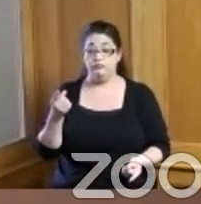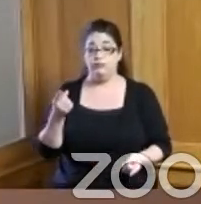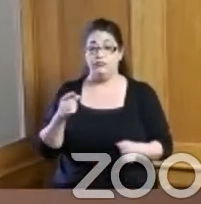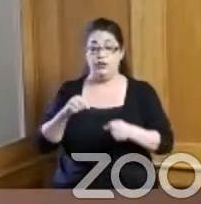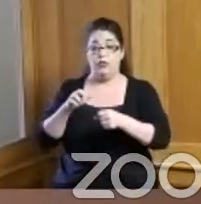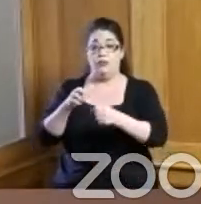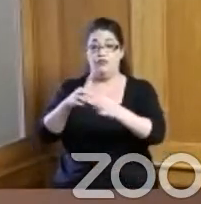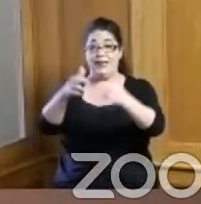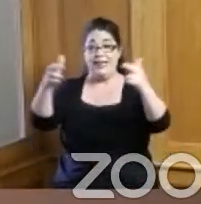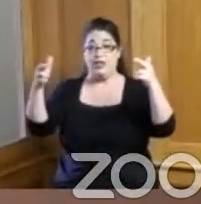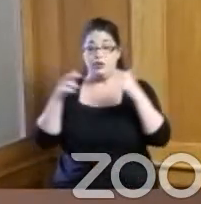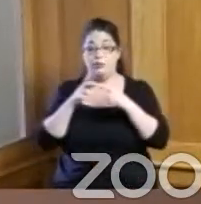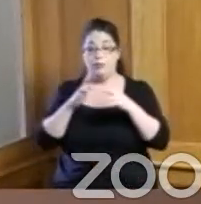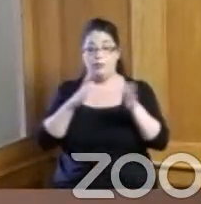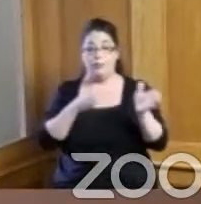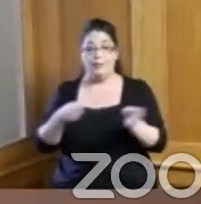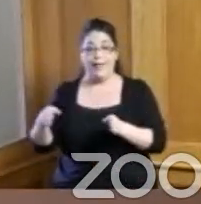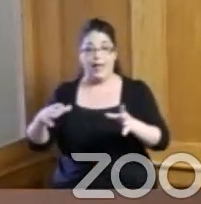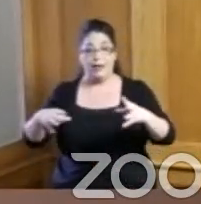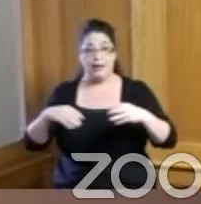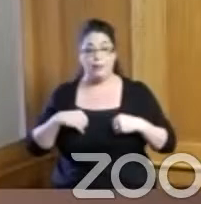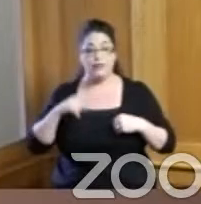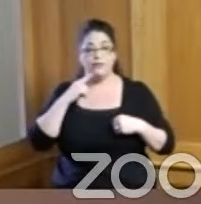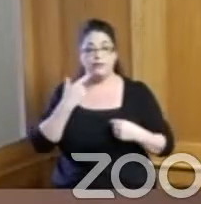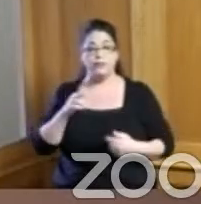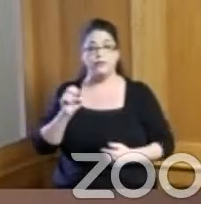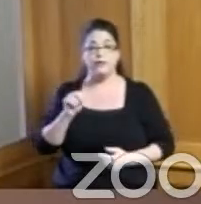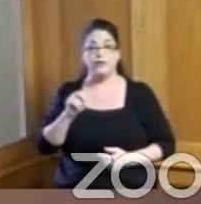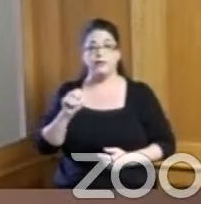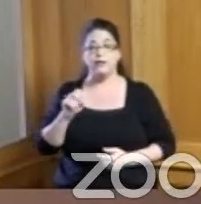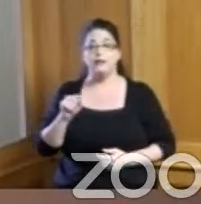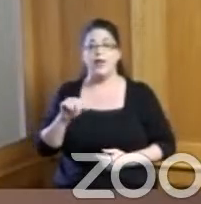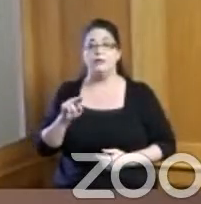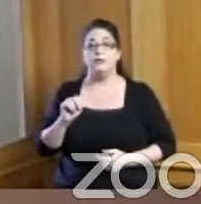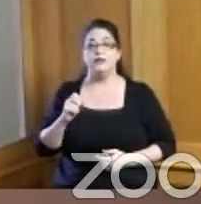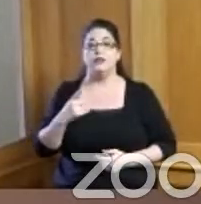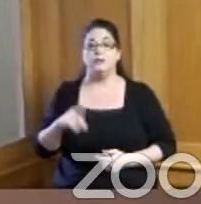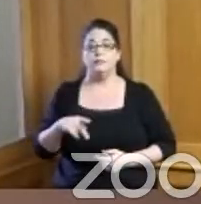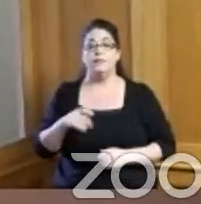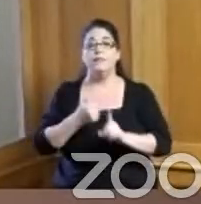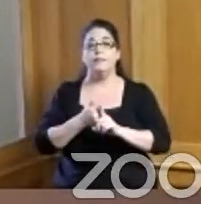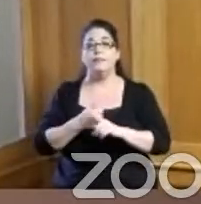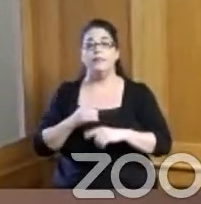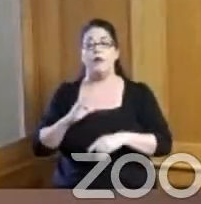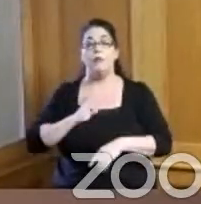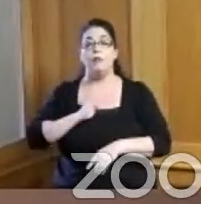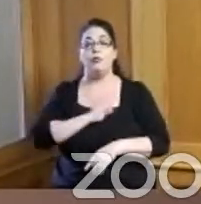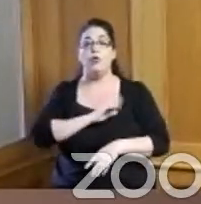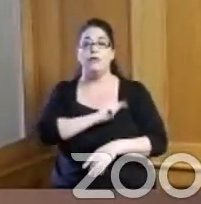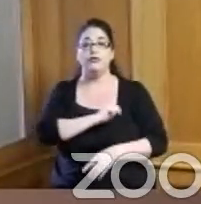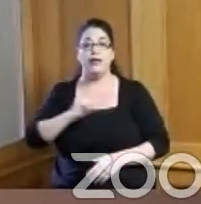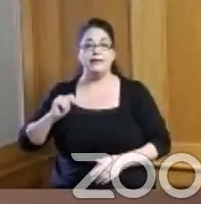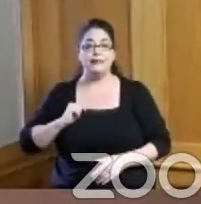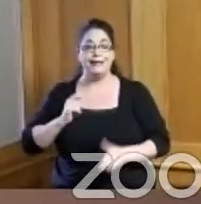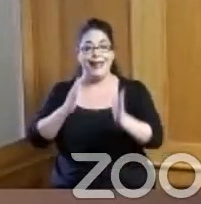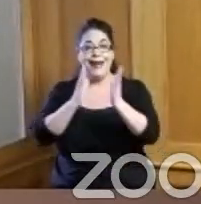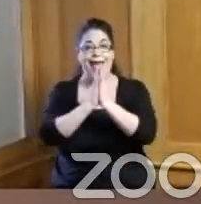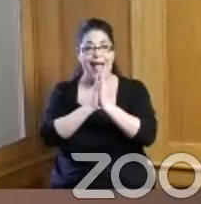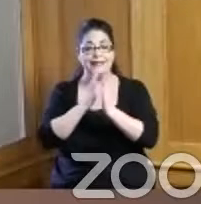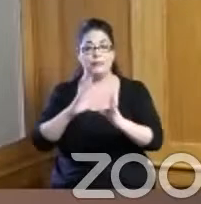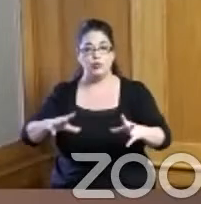Regional Planning Commission hasn't adopted land use plan for Green Township. The Green Township trustees haven't adopted a land use plan that they had requested the Planning Commission to adopt. This is